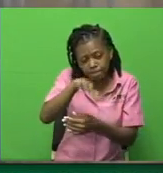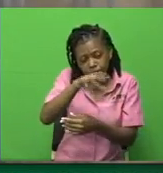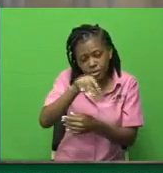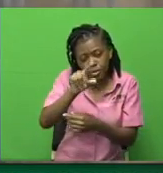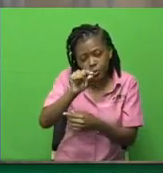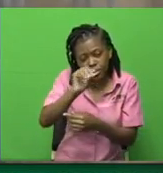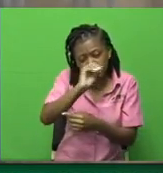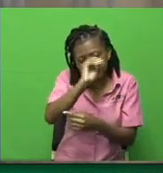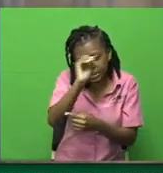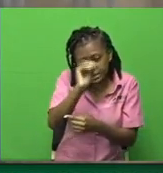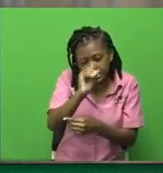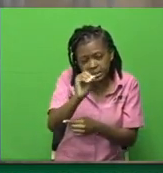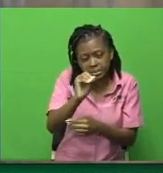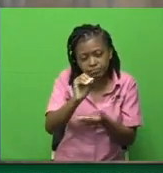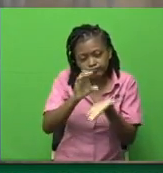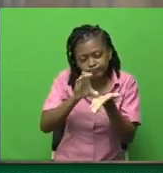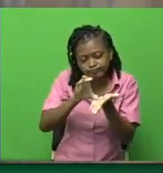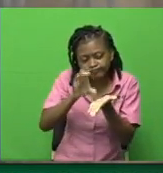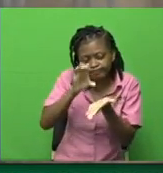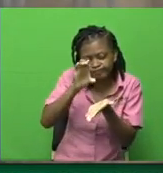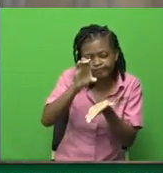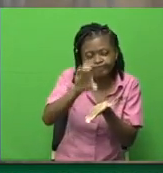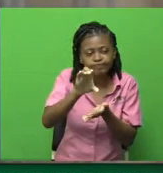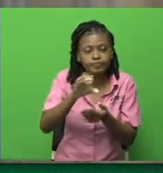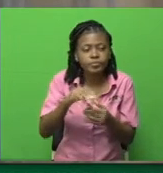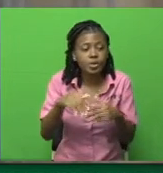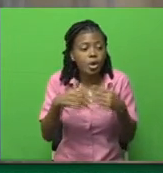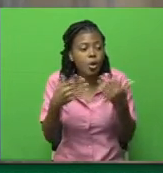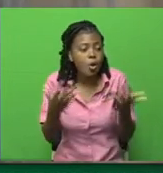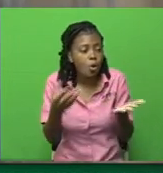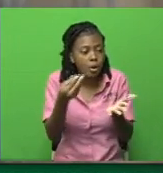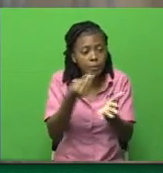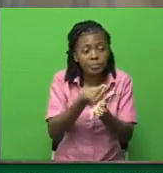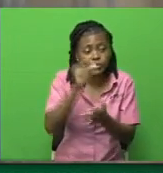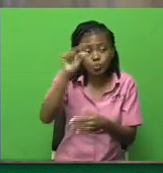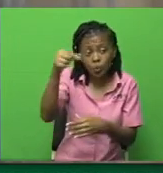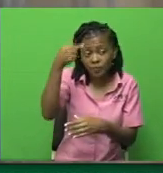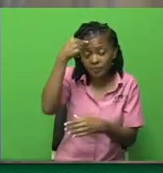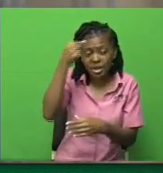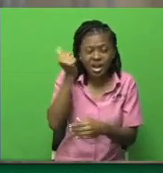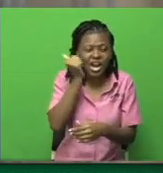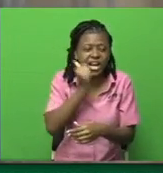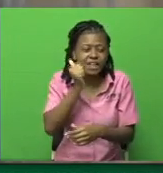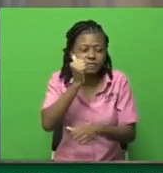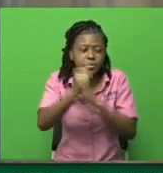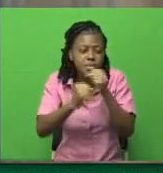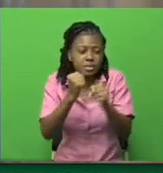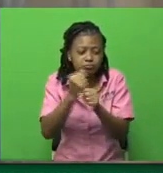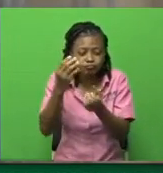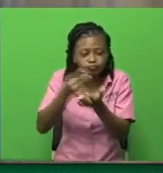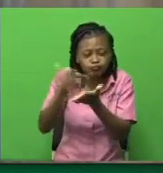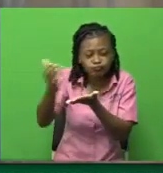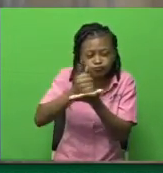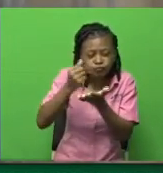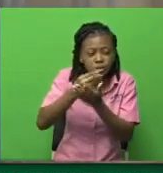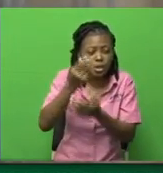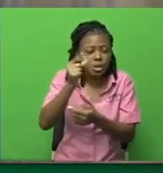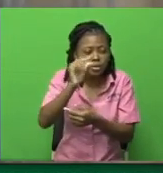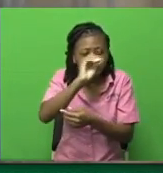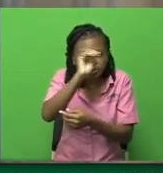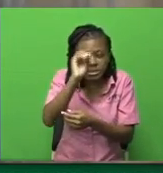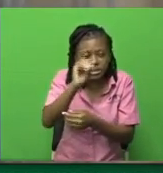of the estimated annual revenues of the government David is illegal if the minister is